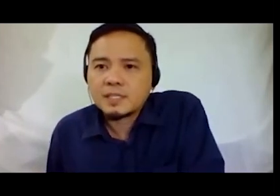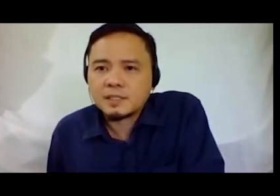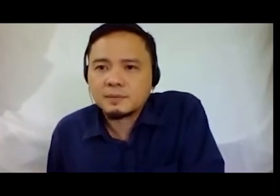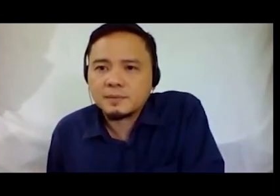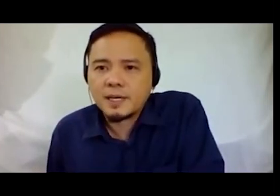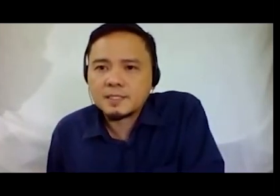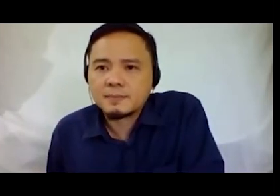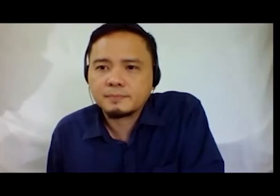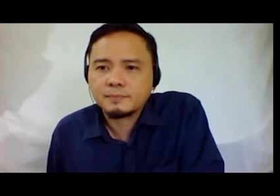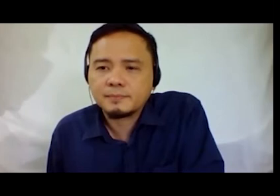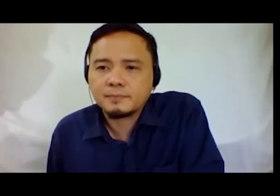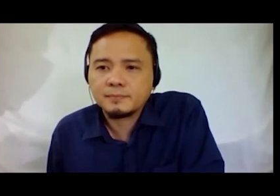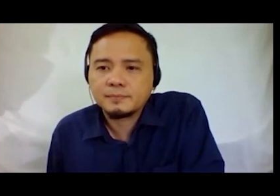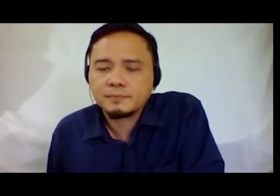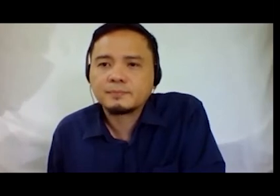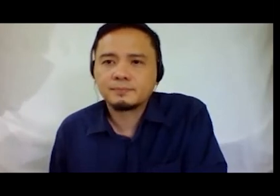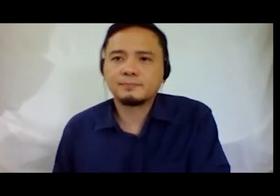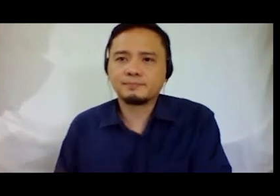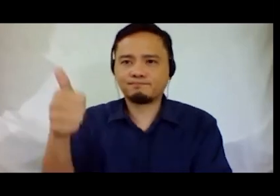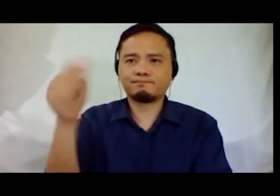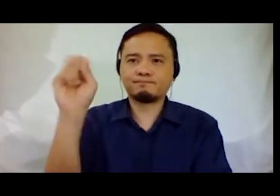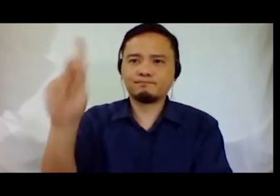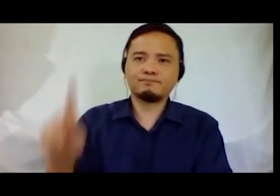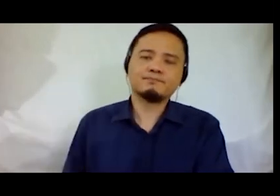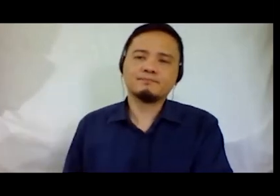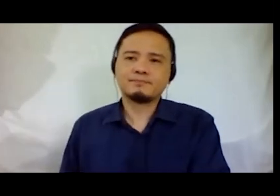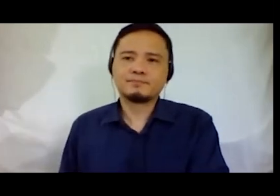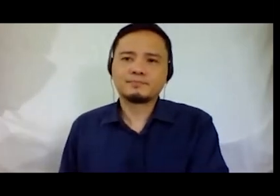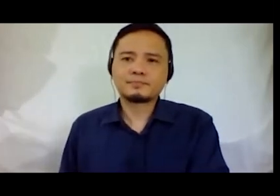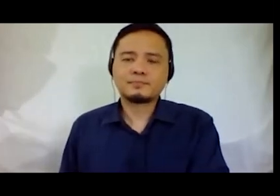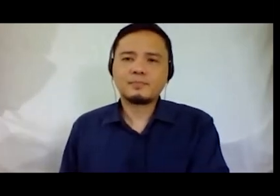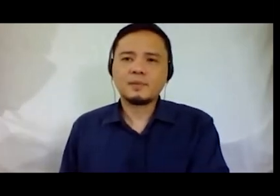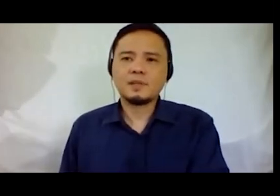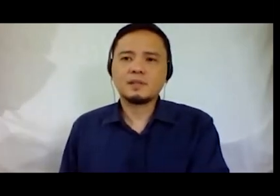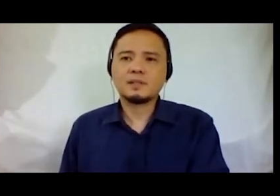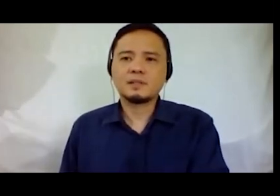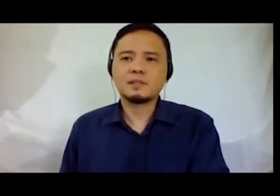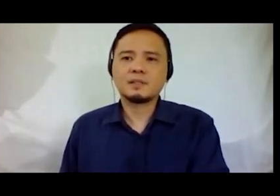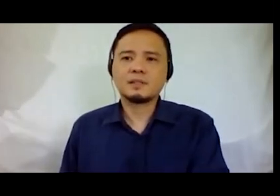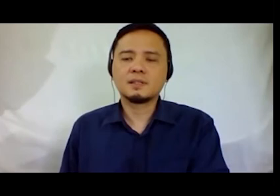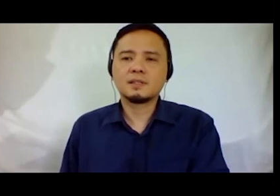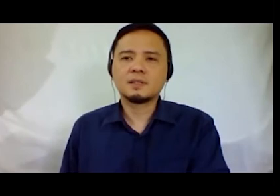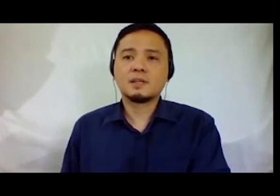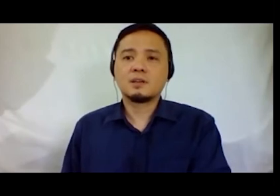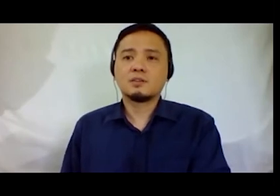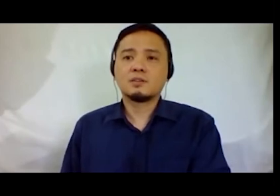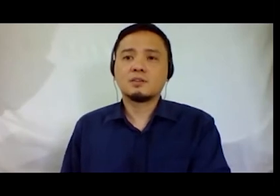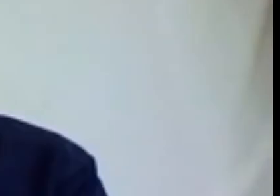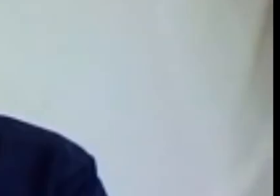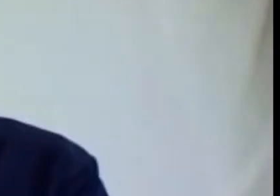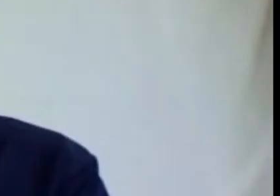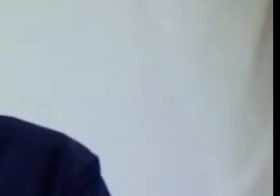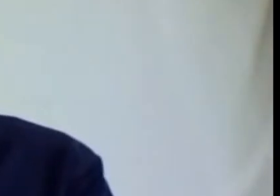Yes, sir. Yes. Okay, okay. So when you go through and you see the sentence,